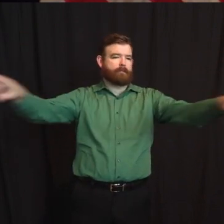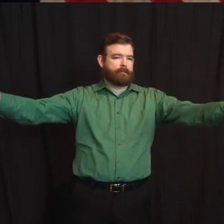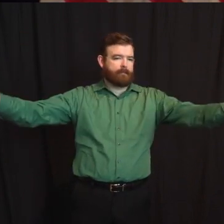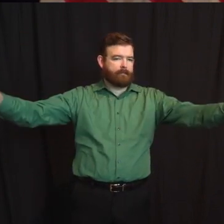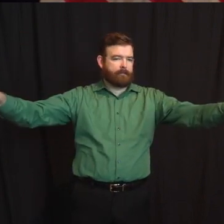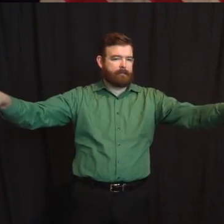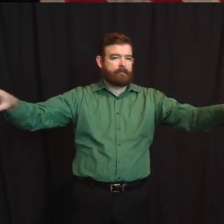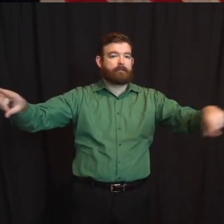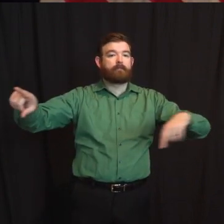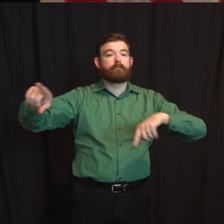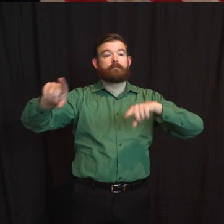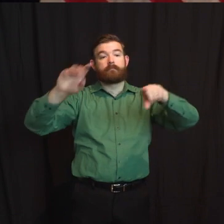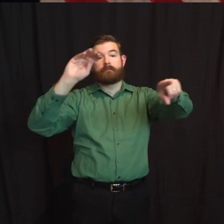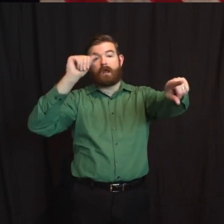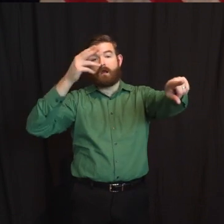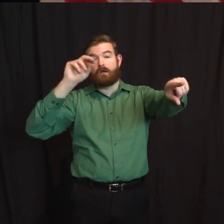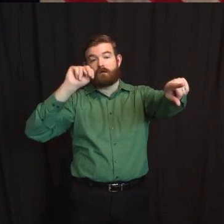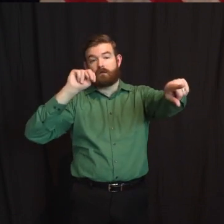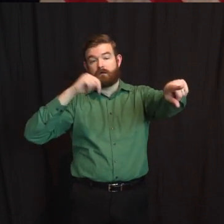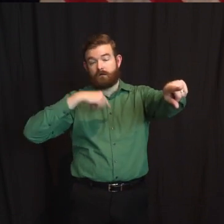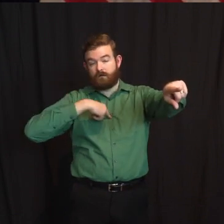1 o'clock on Monday.